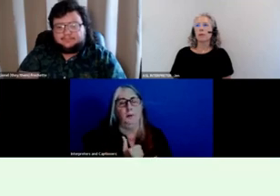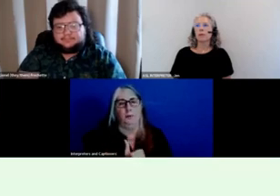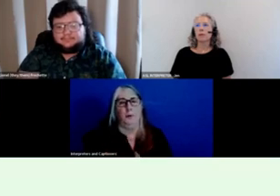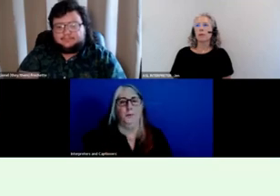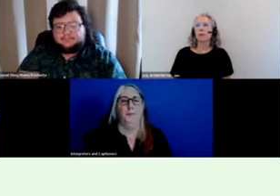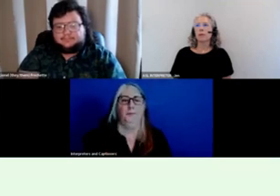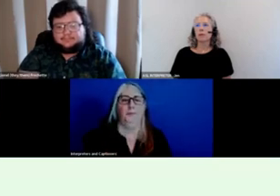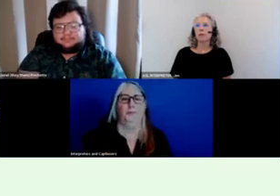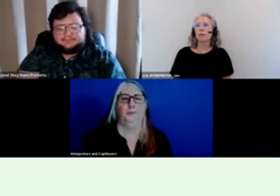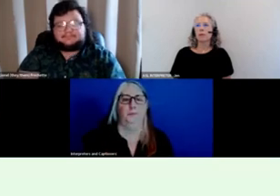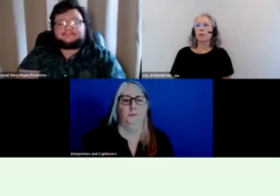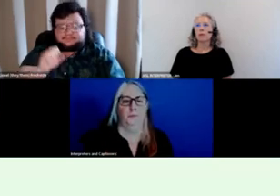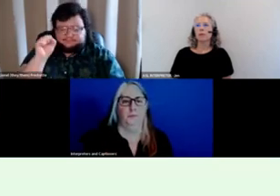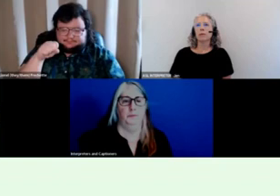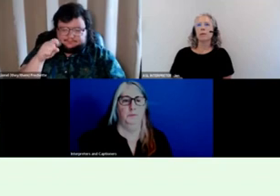offer helpful.